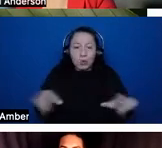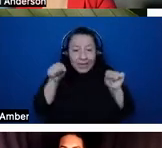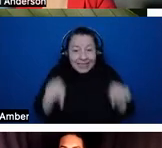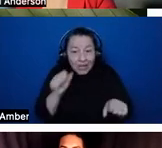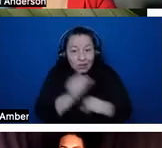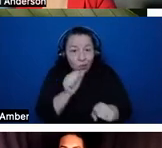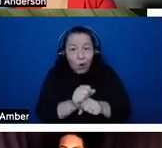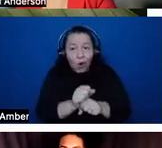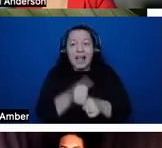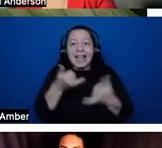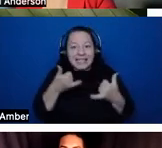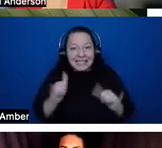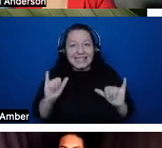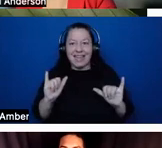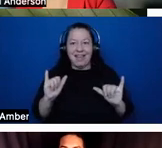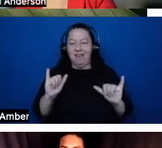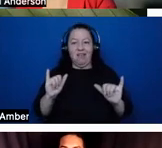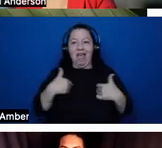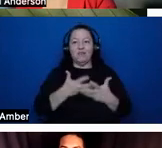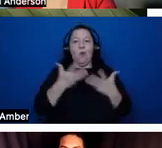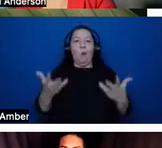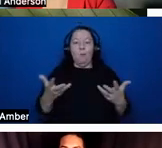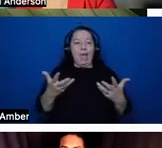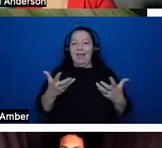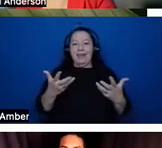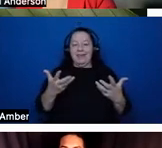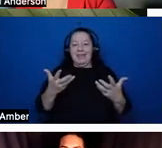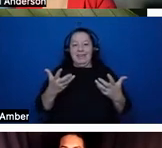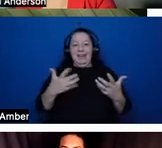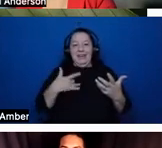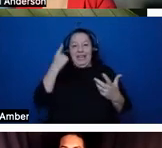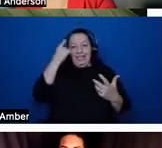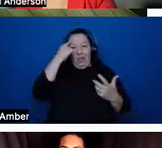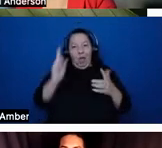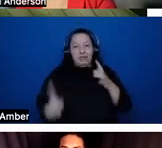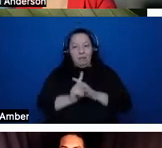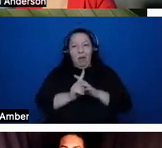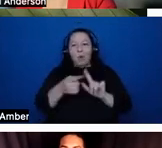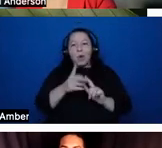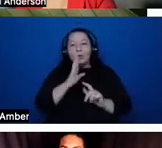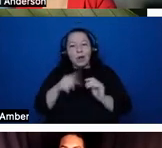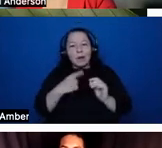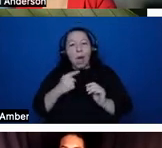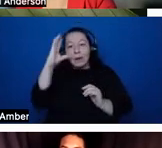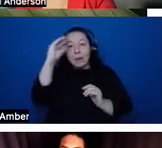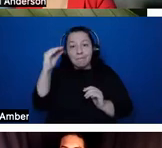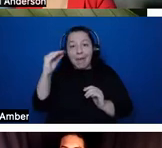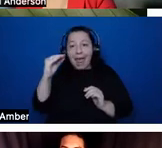are still coupling so many different things when it comes to like male genitalia, right? So